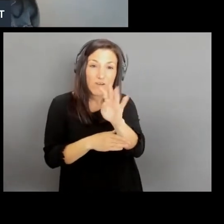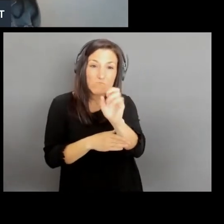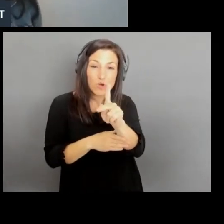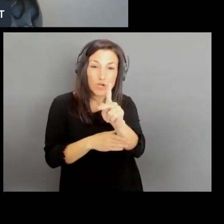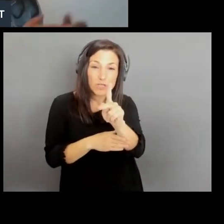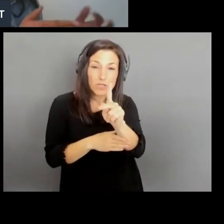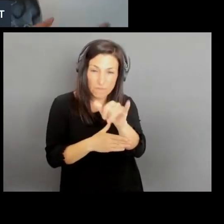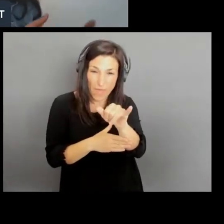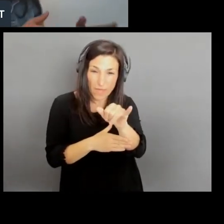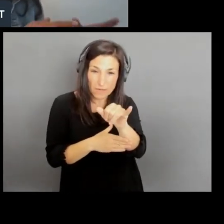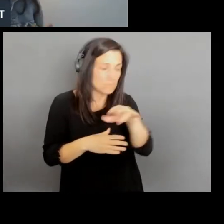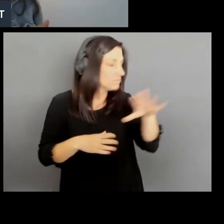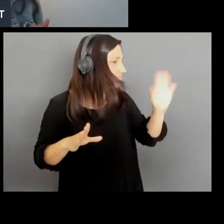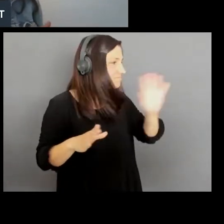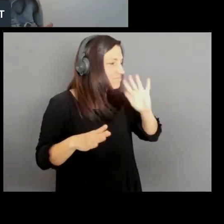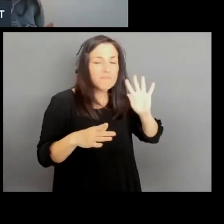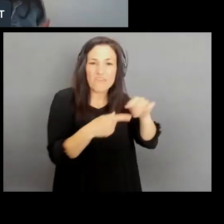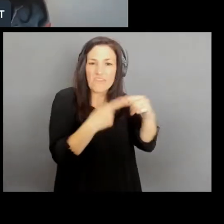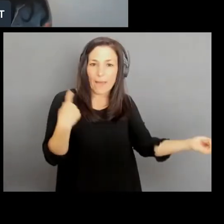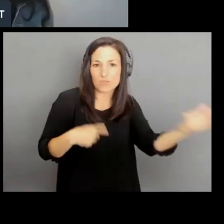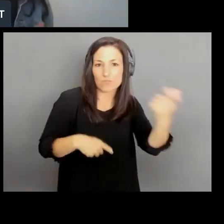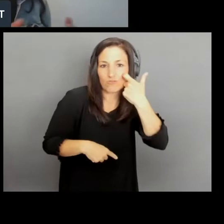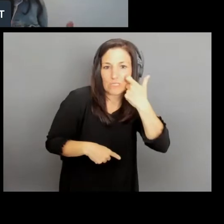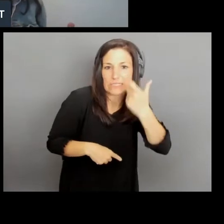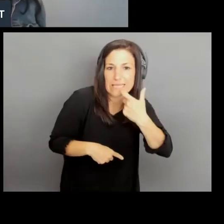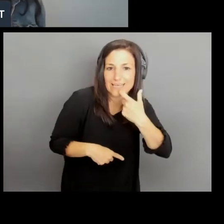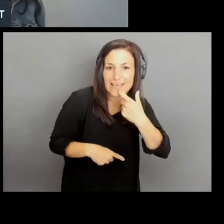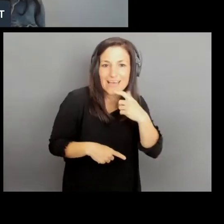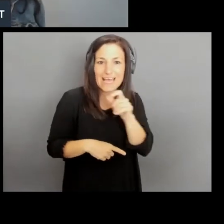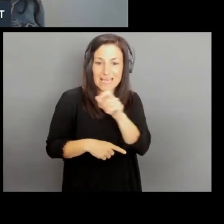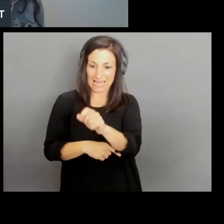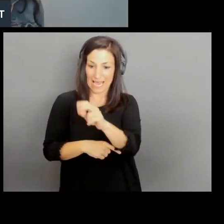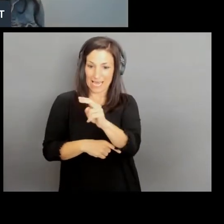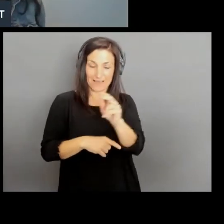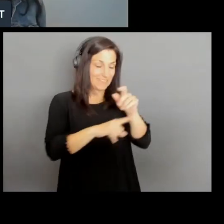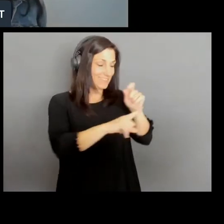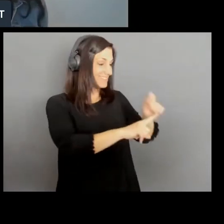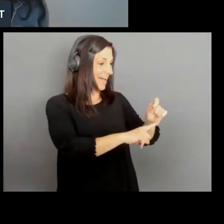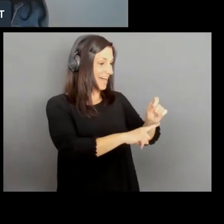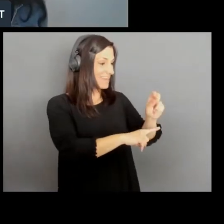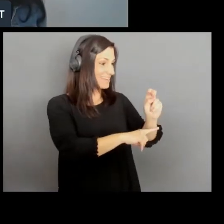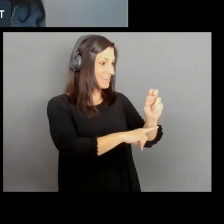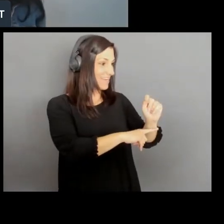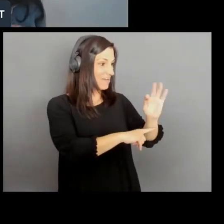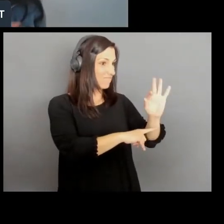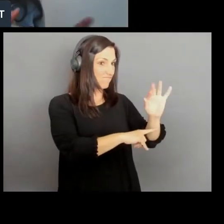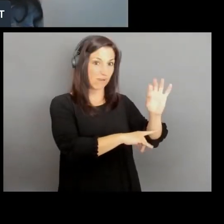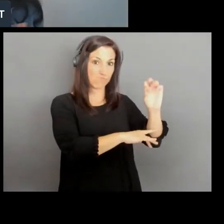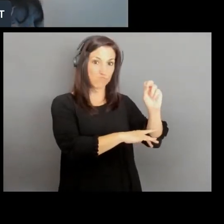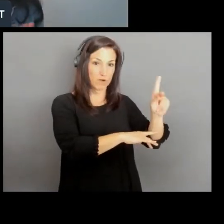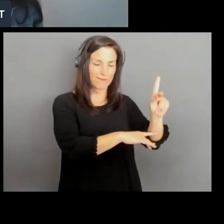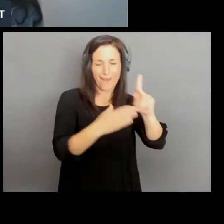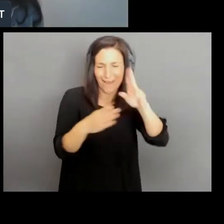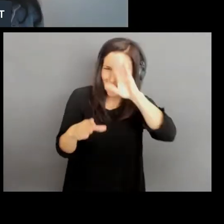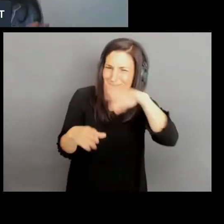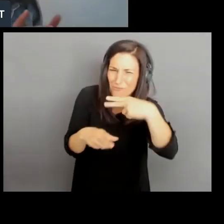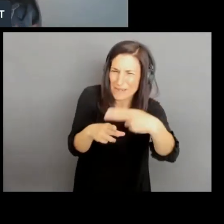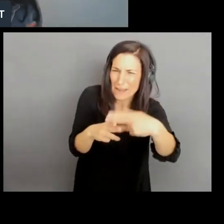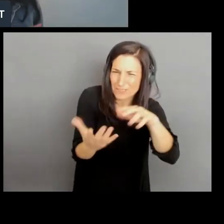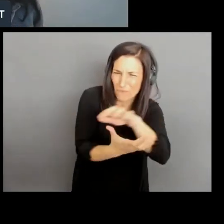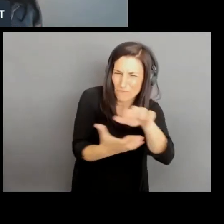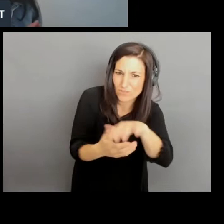So the .NET Framework is, I know the naming really is very confusing. Mm-hmm. So .NET Framework